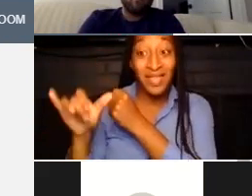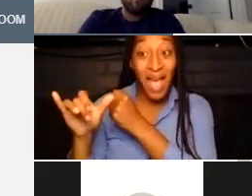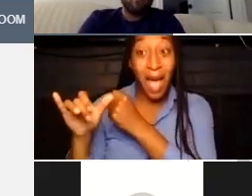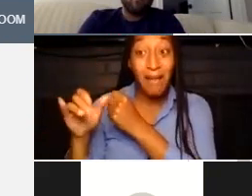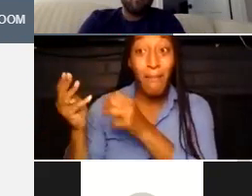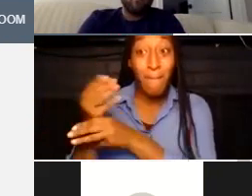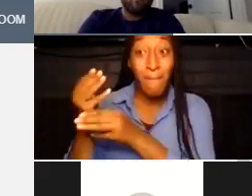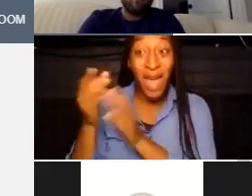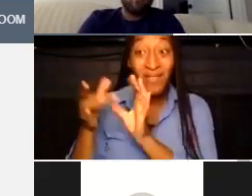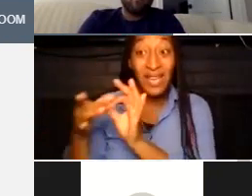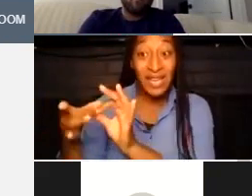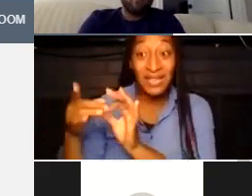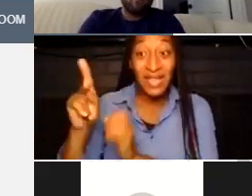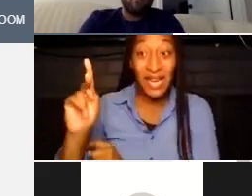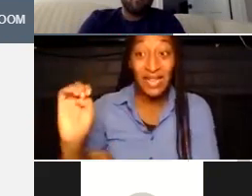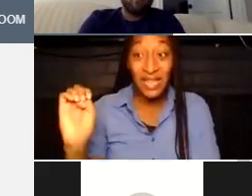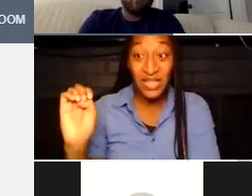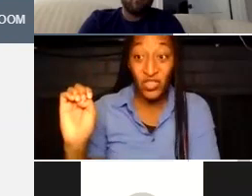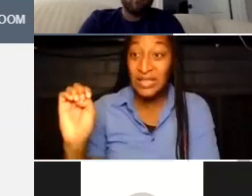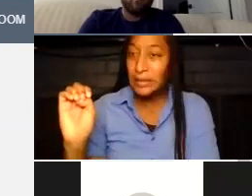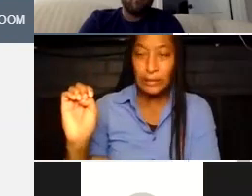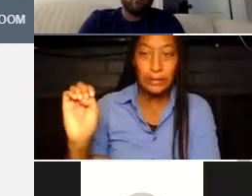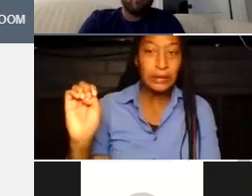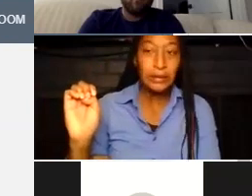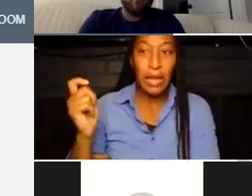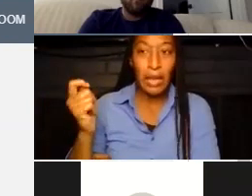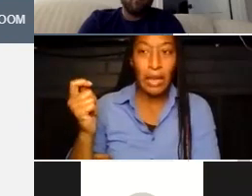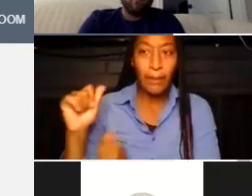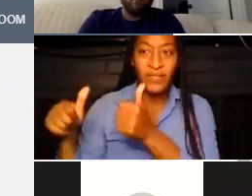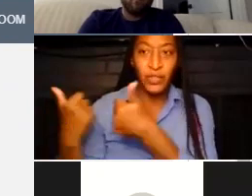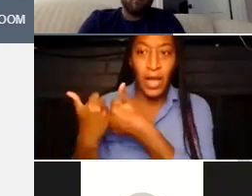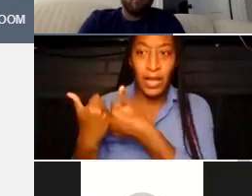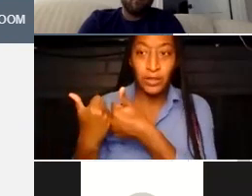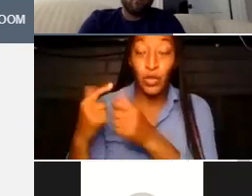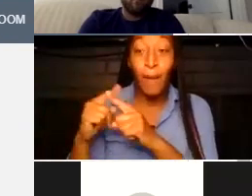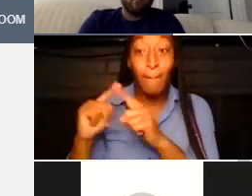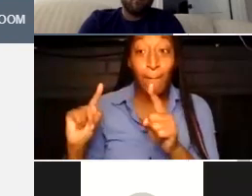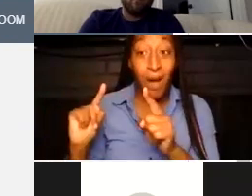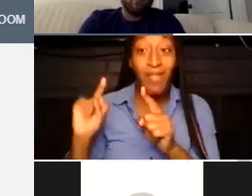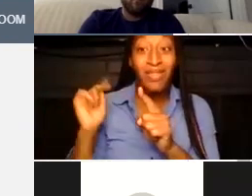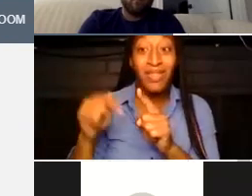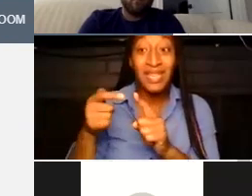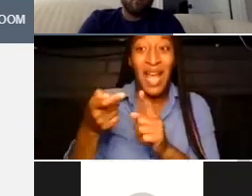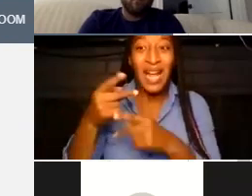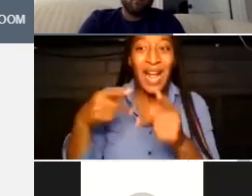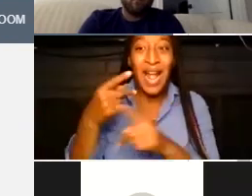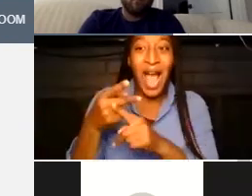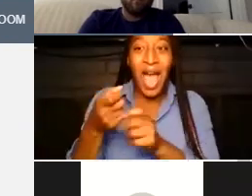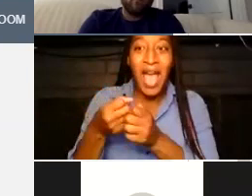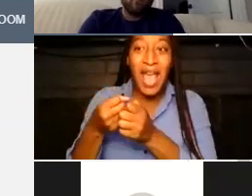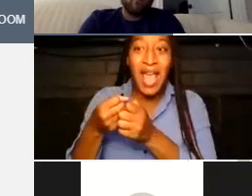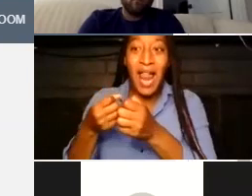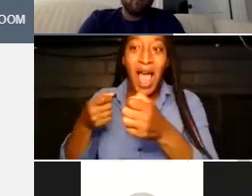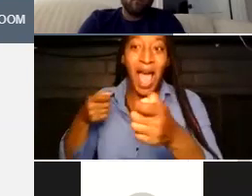challenging. So we won't go there in terms of the math for this elastic collision. But the one we will get into